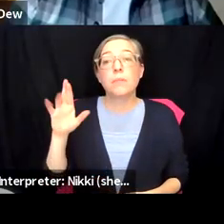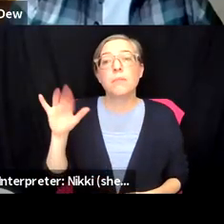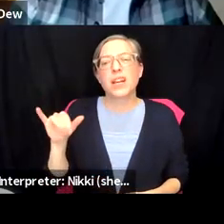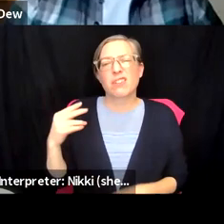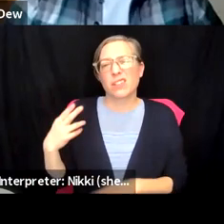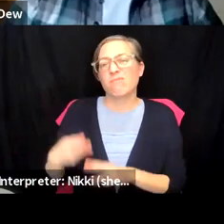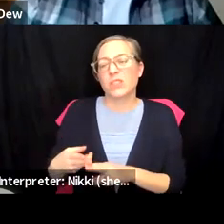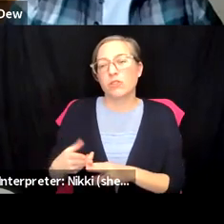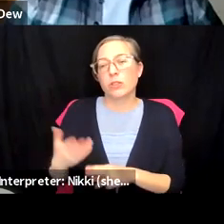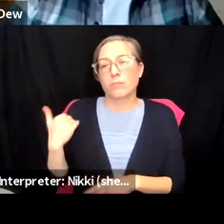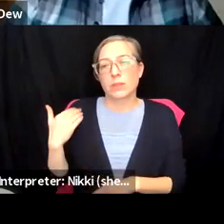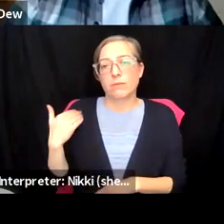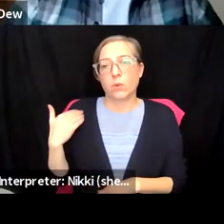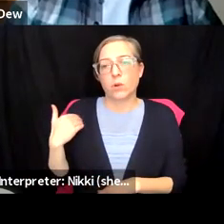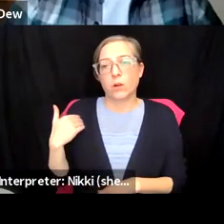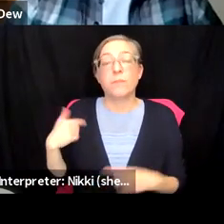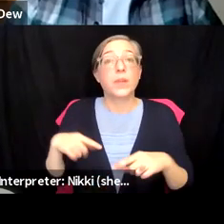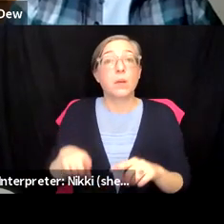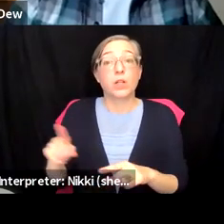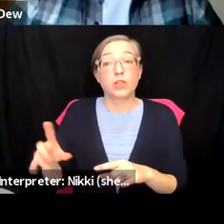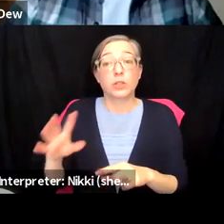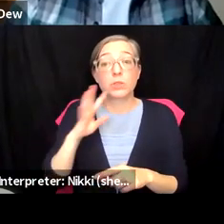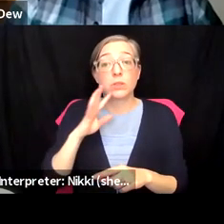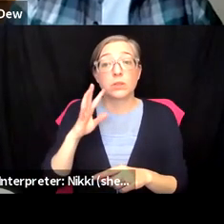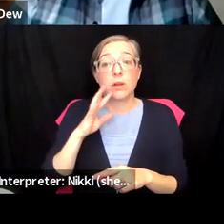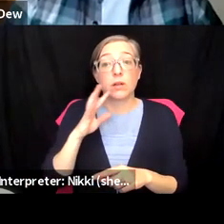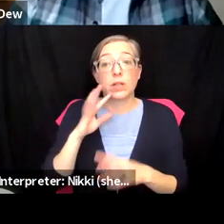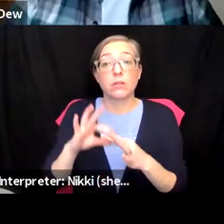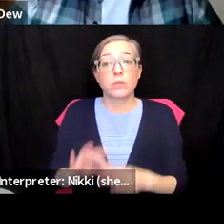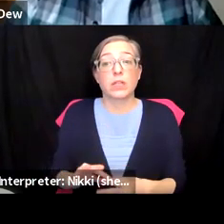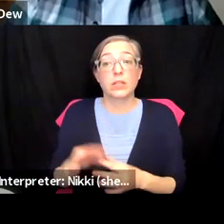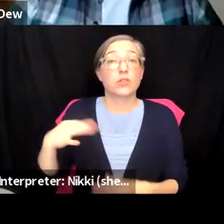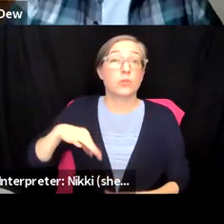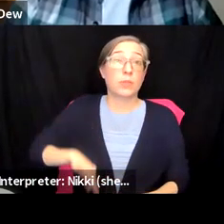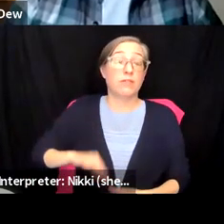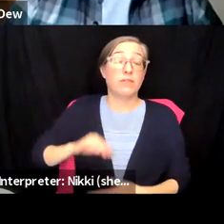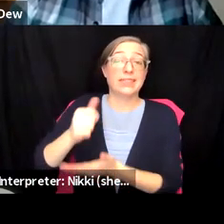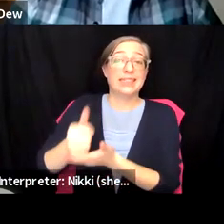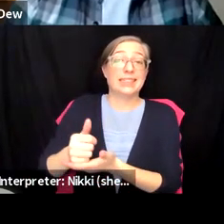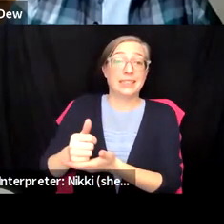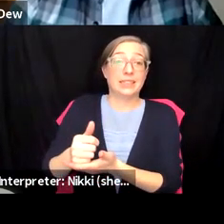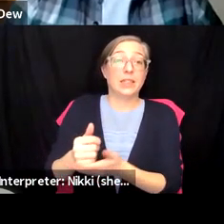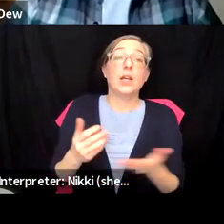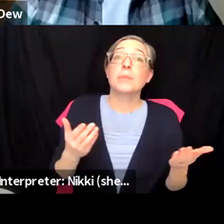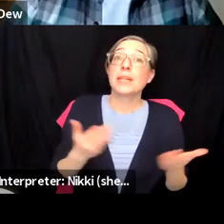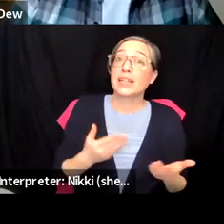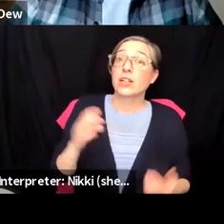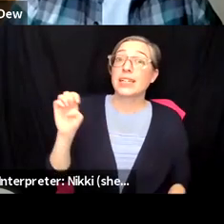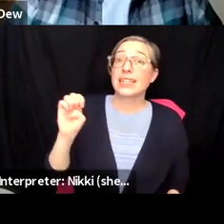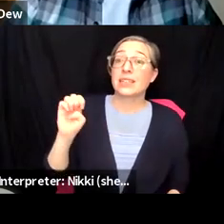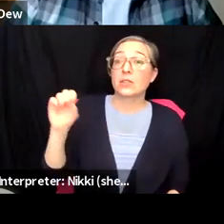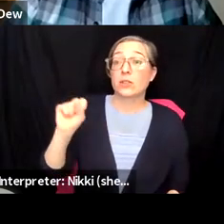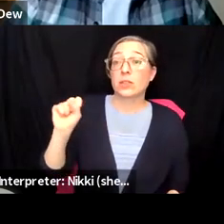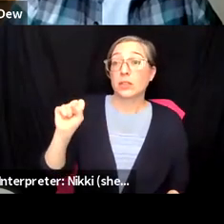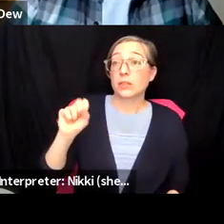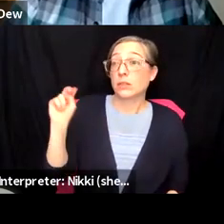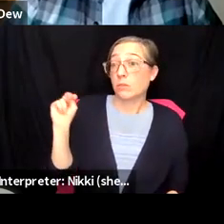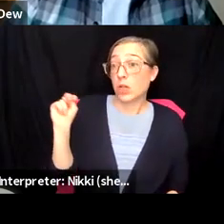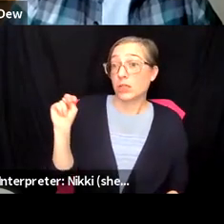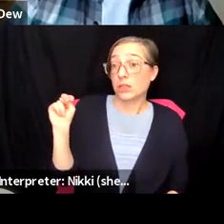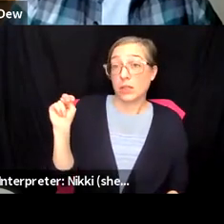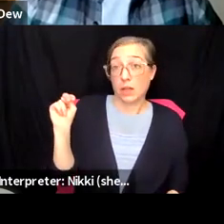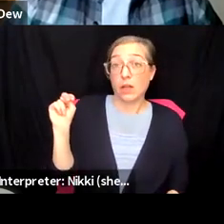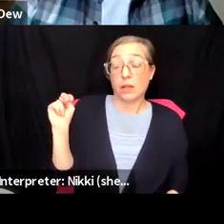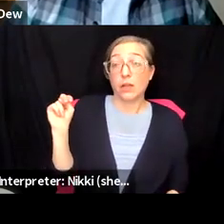she was talking and kind of defining benefits assistance. But at Easter Seals Nebraska, we do help individuals with any and all